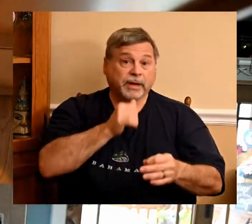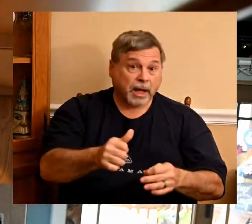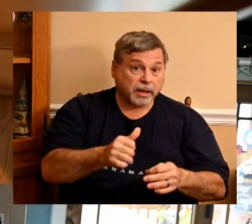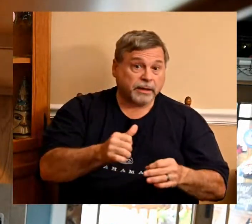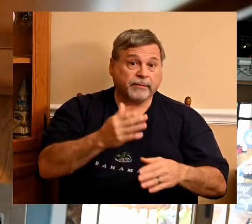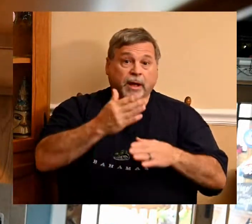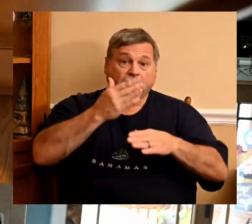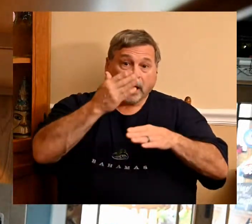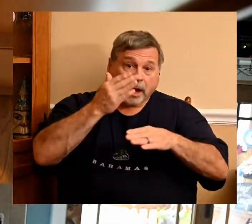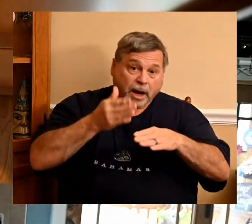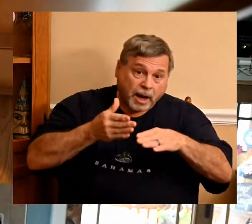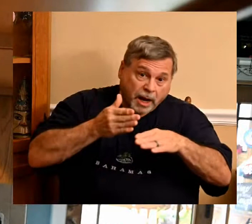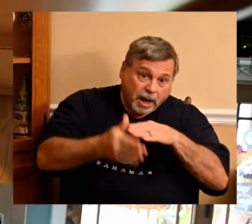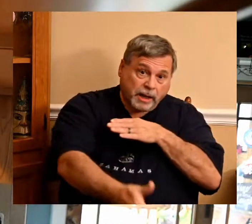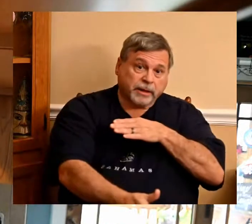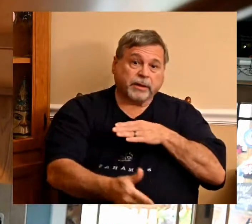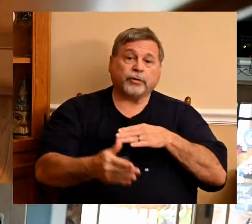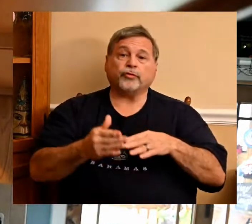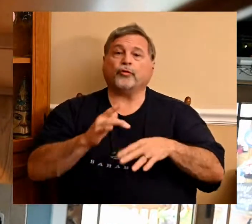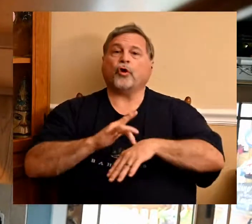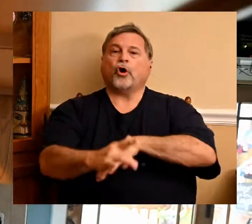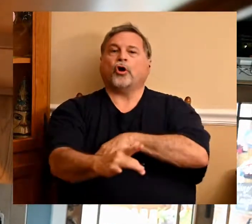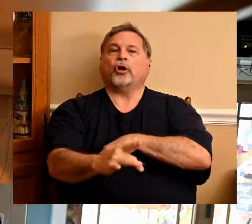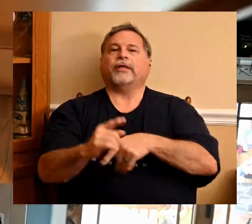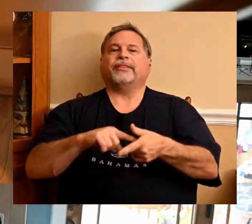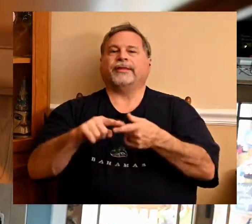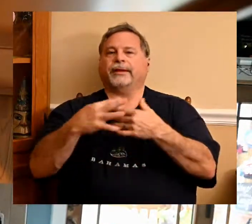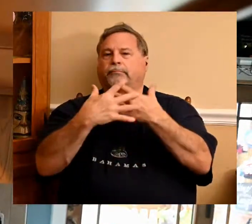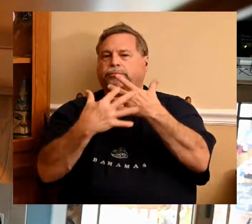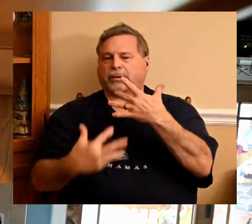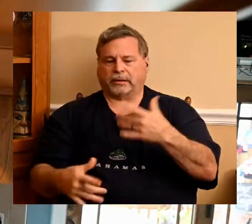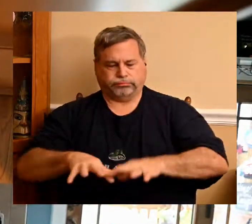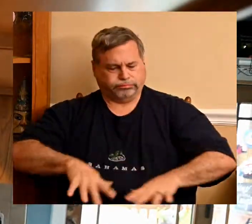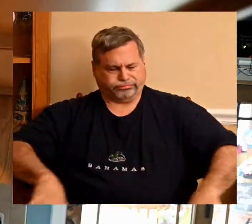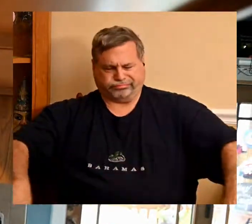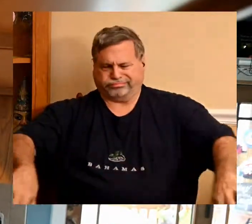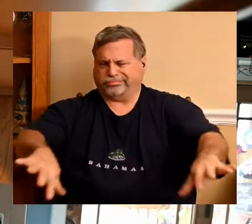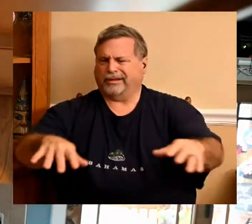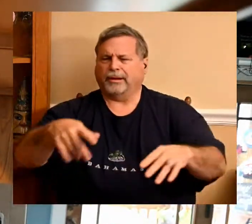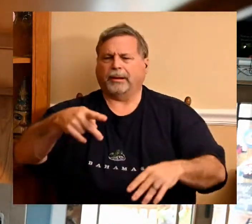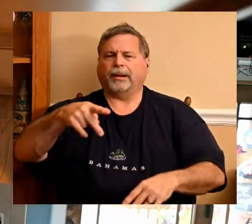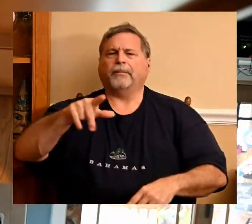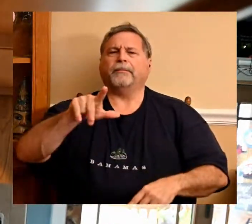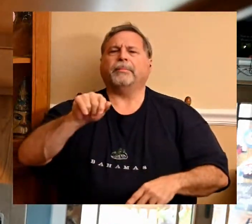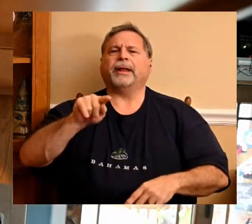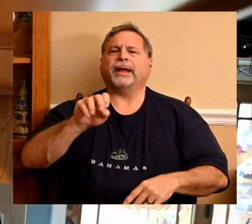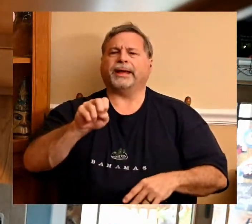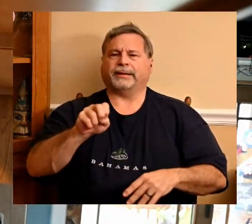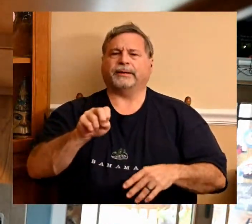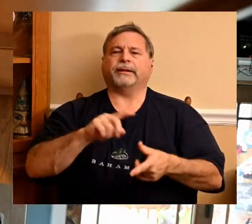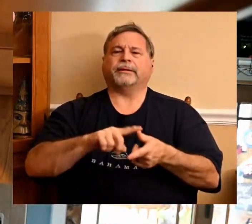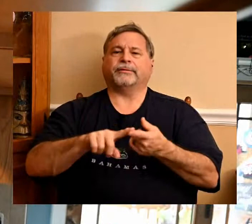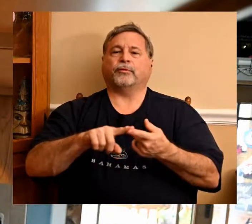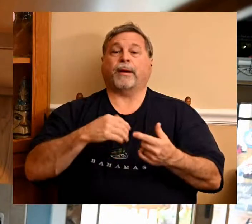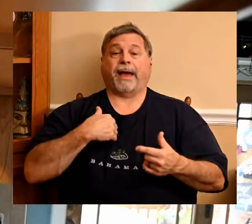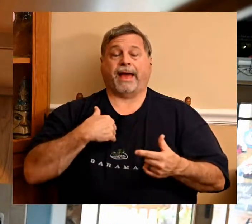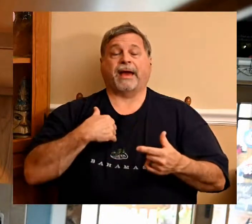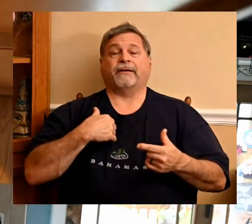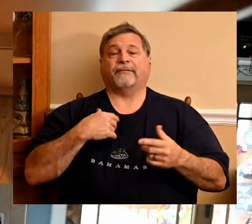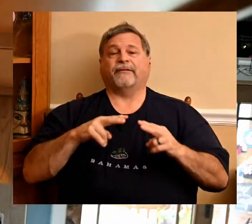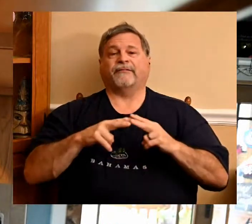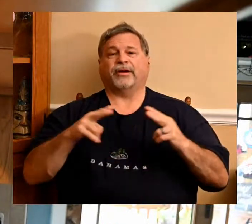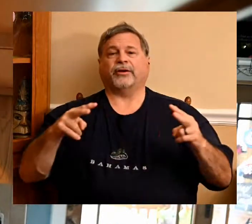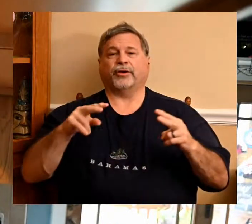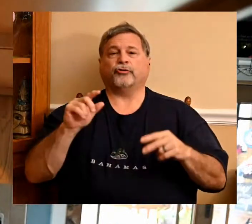if you cut it too early, you're going to have blood all over your plate. All the juices are going to spill out of the meat, and you're going to end up